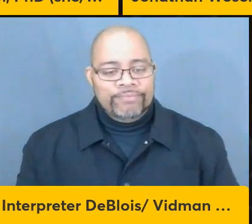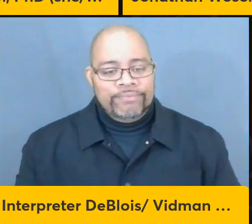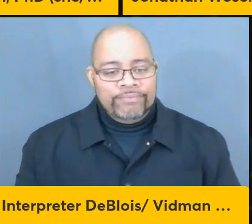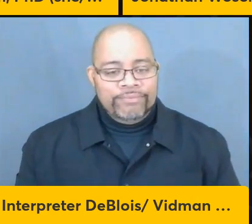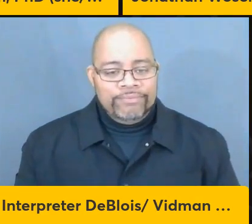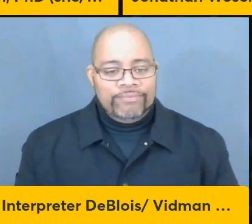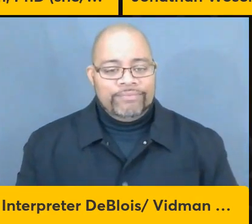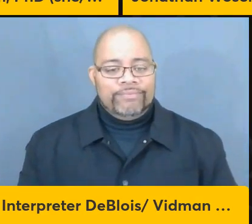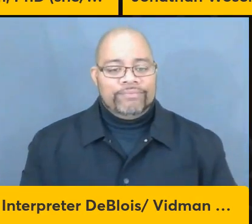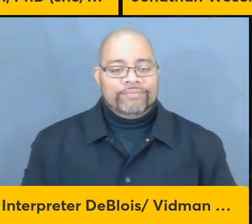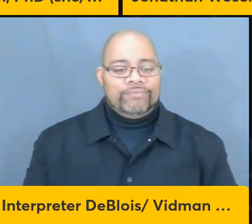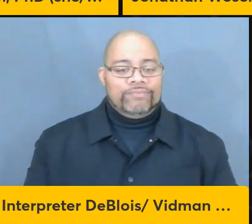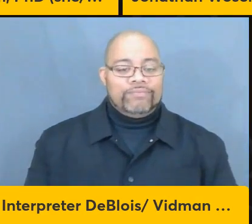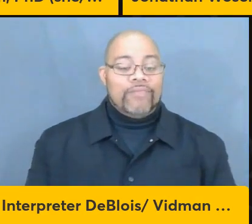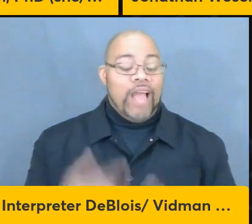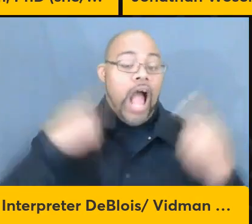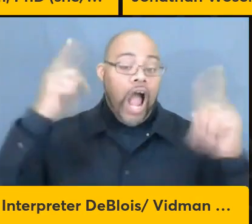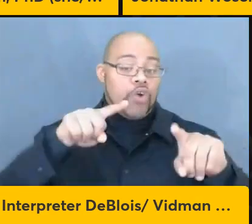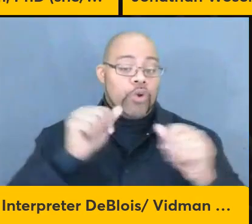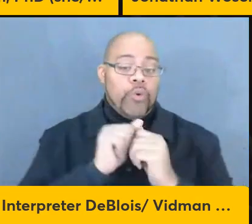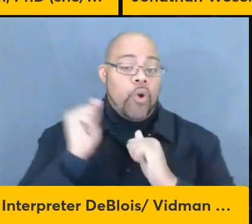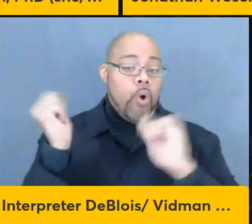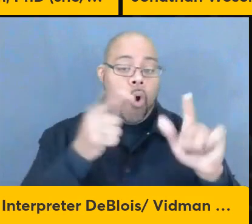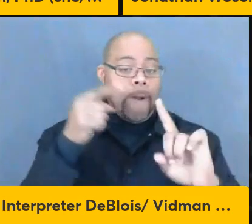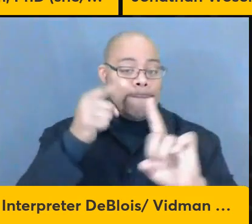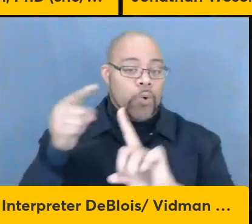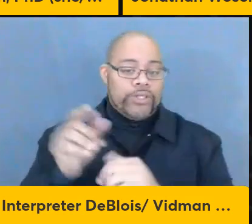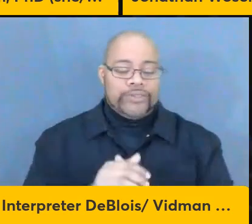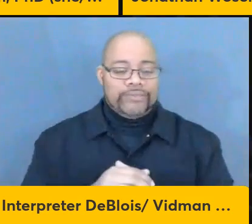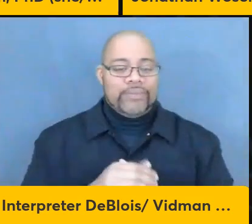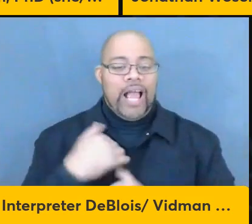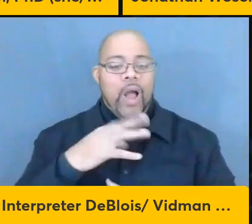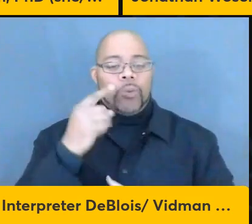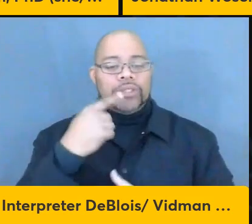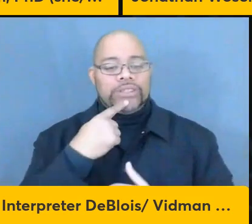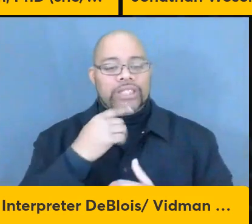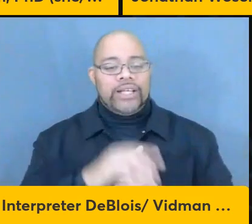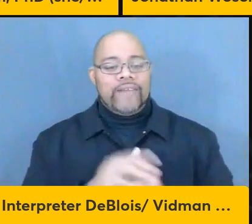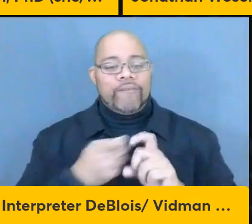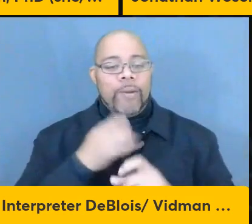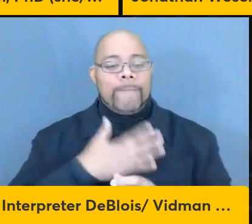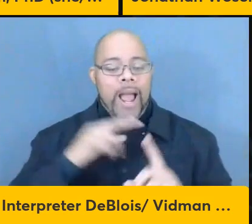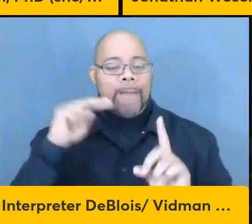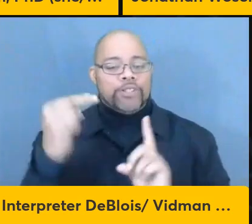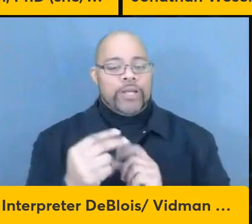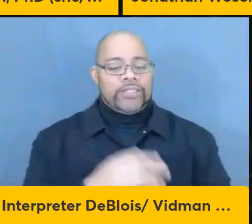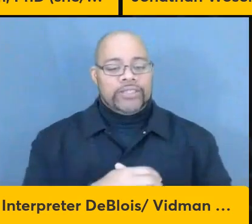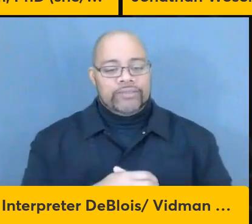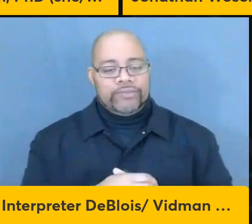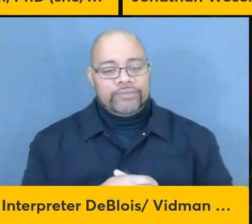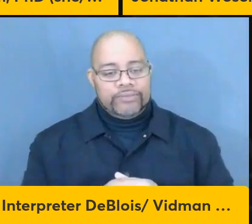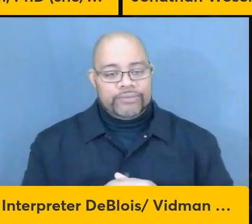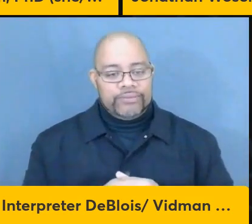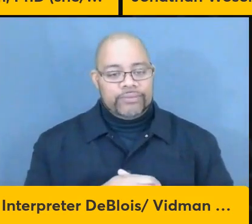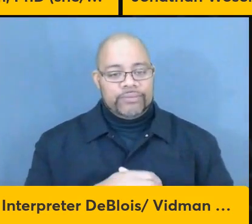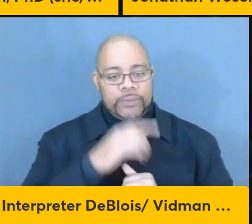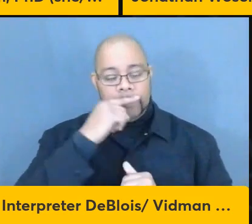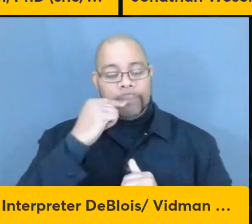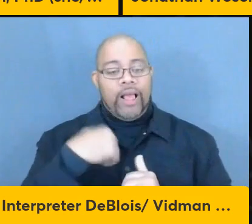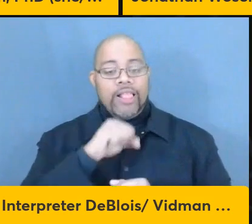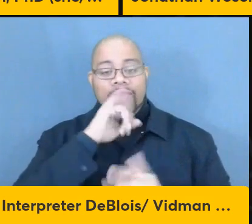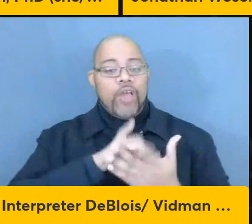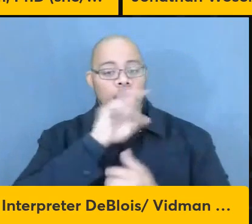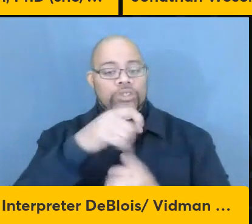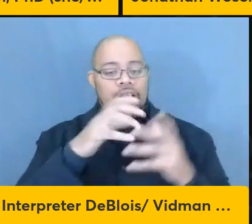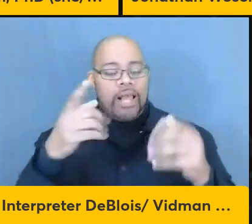Yeah, I agree with all your points. I would say from my perspective, I love this question a